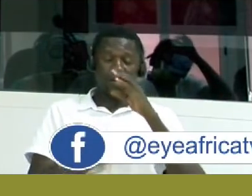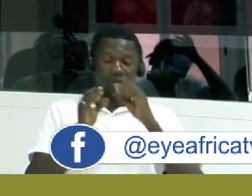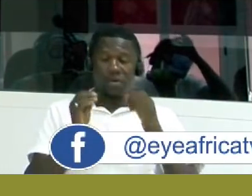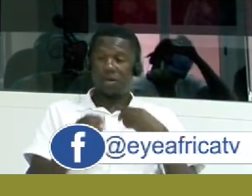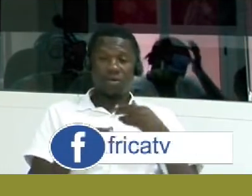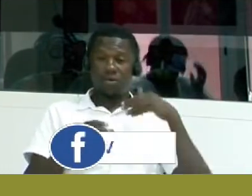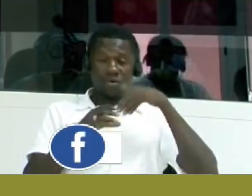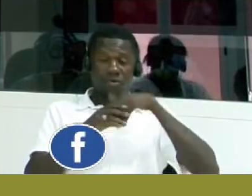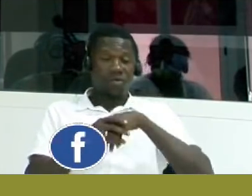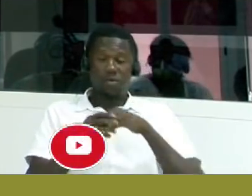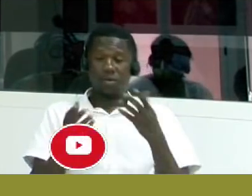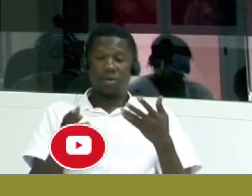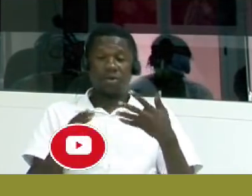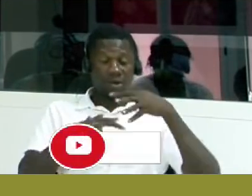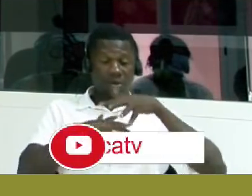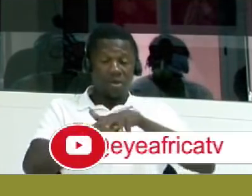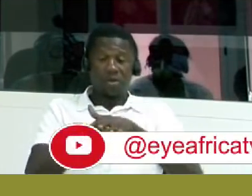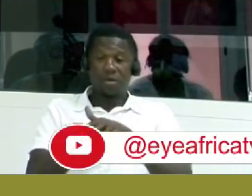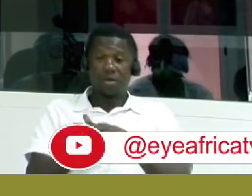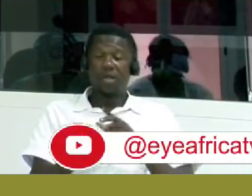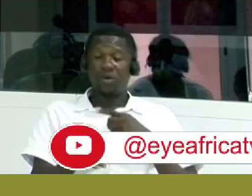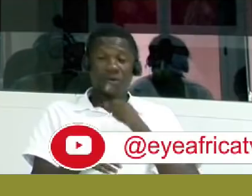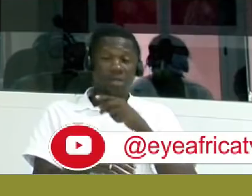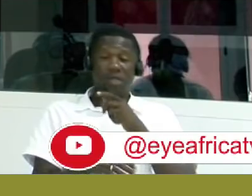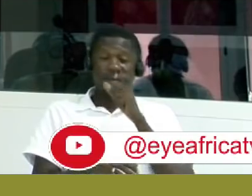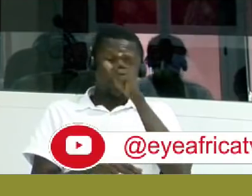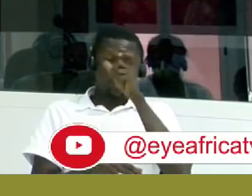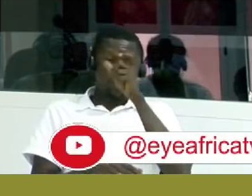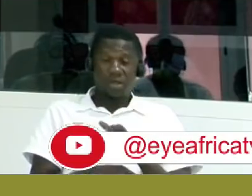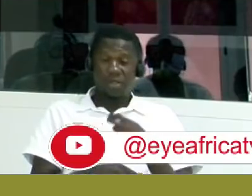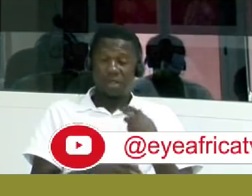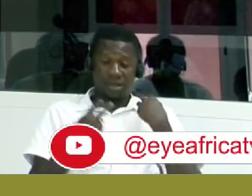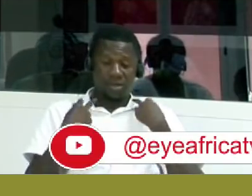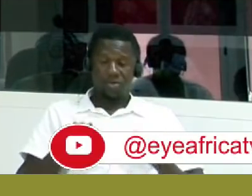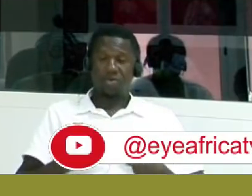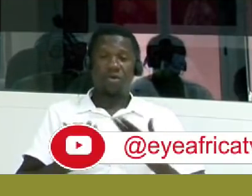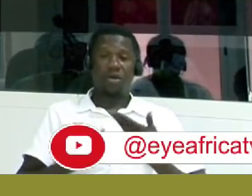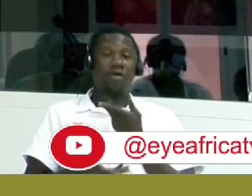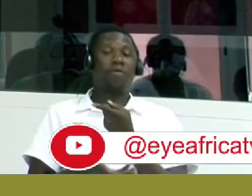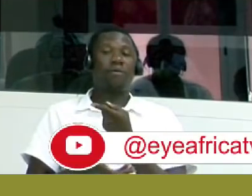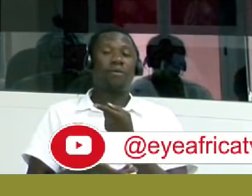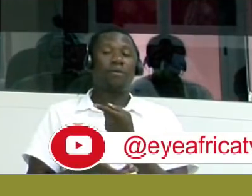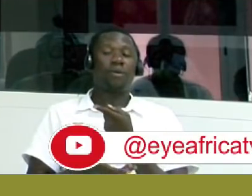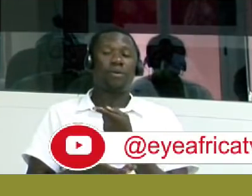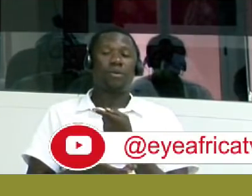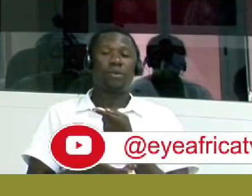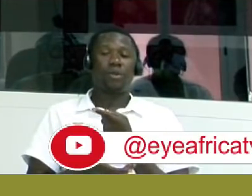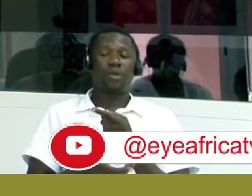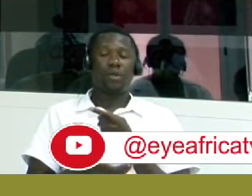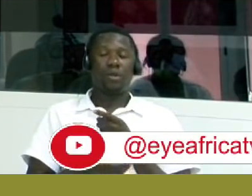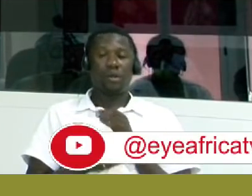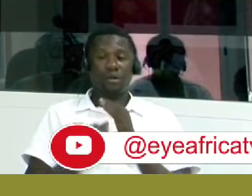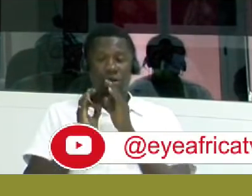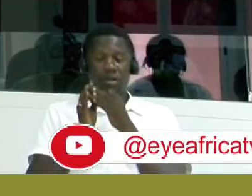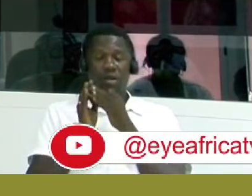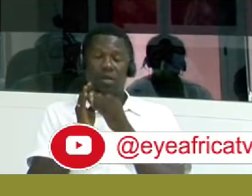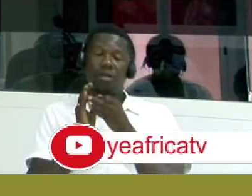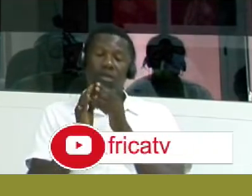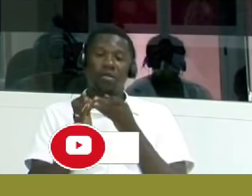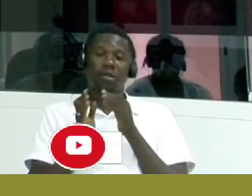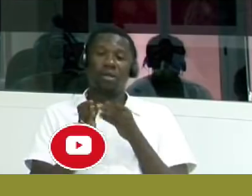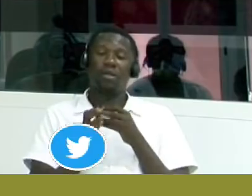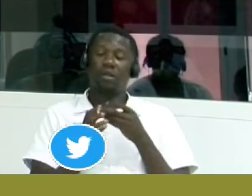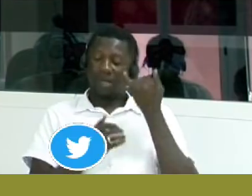crowd, but I don't want to see any single person in uniform. I got that kind of